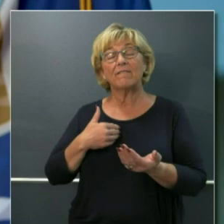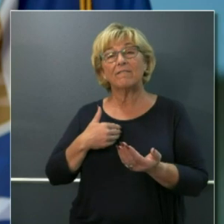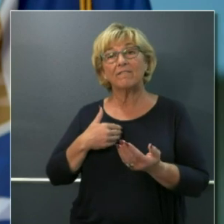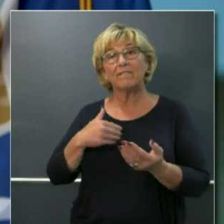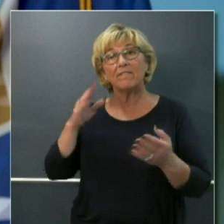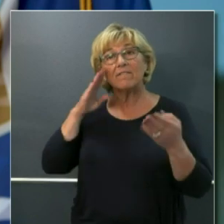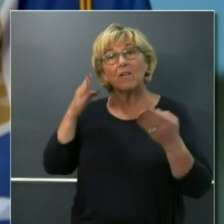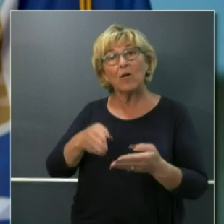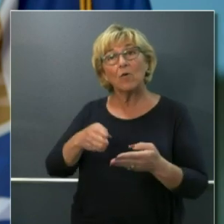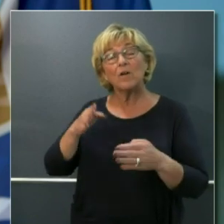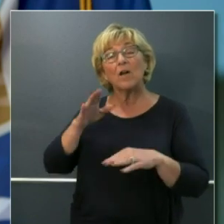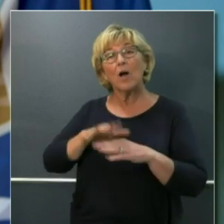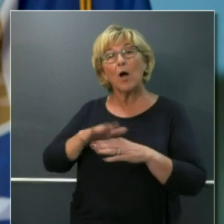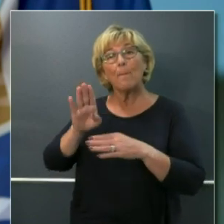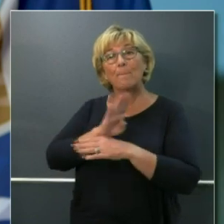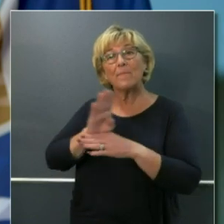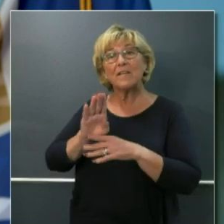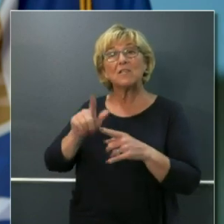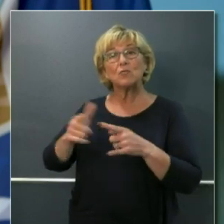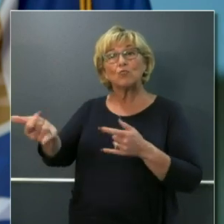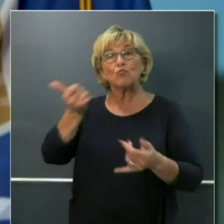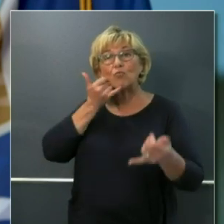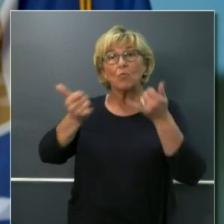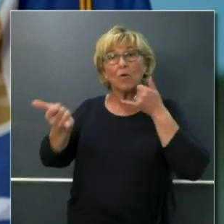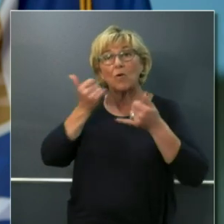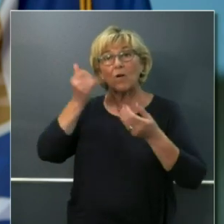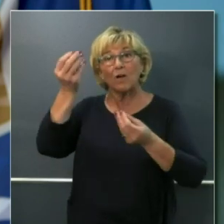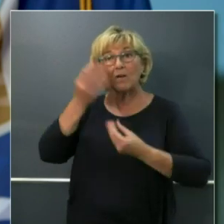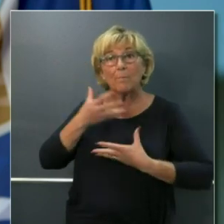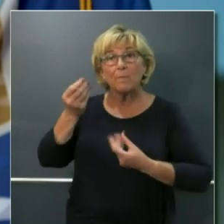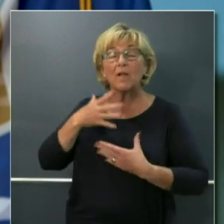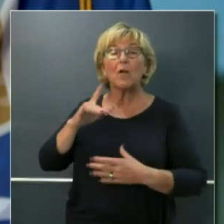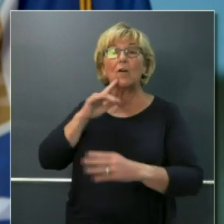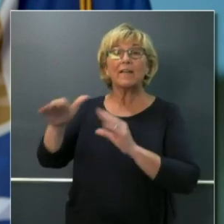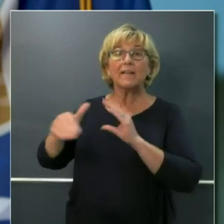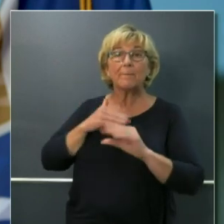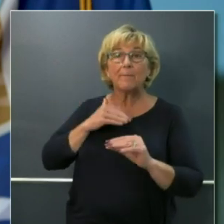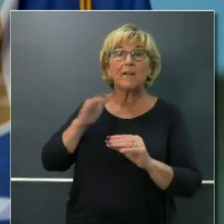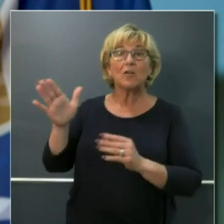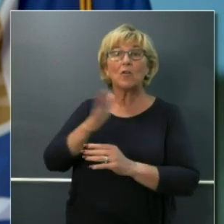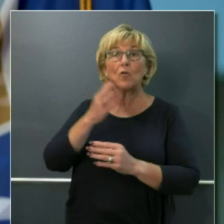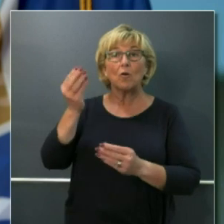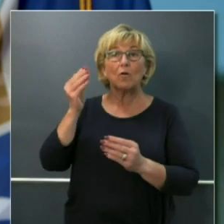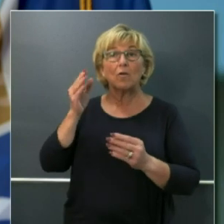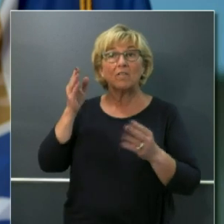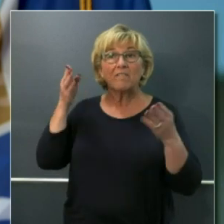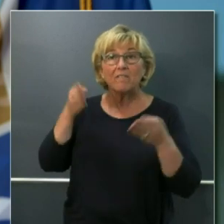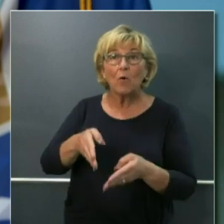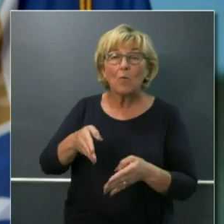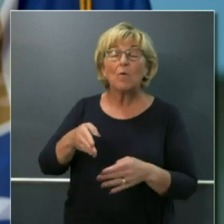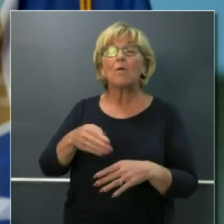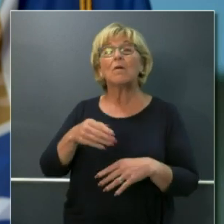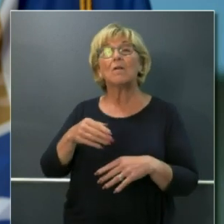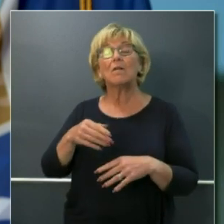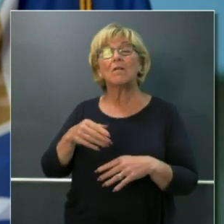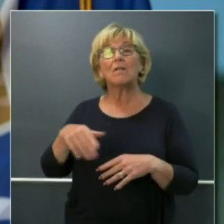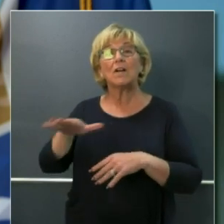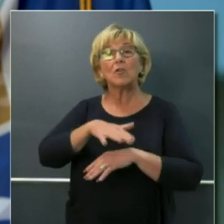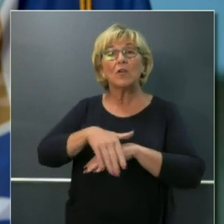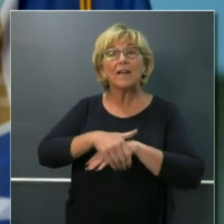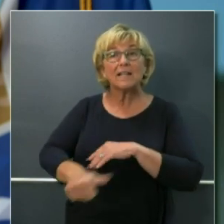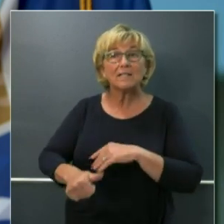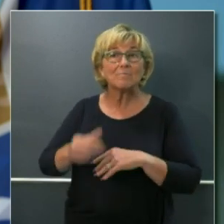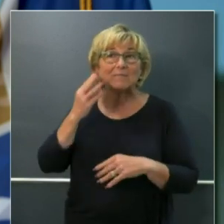today, but moreover, to volunteer your time, your passion, your attention, your focus, your particular expertise